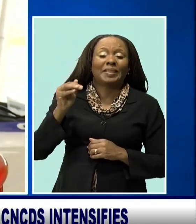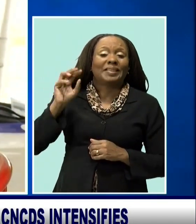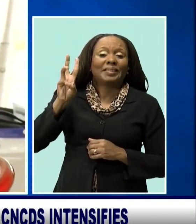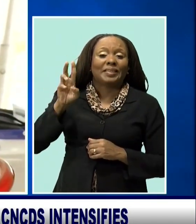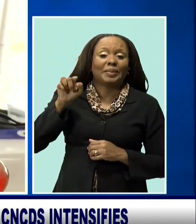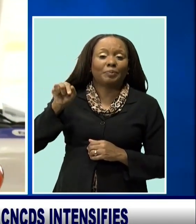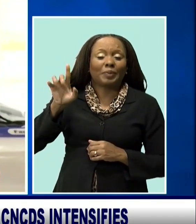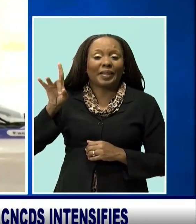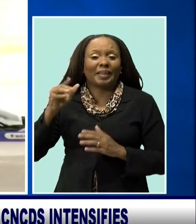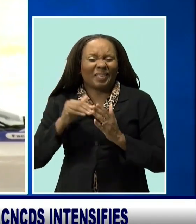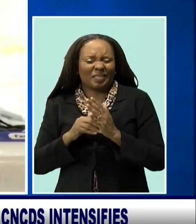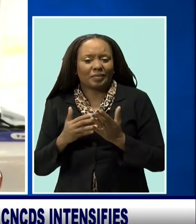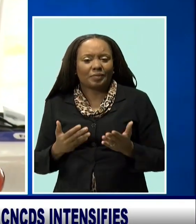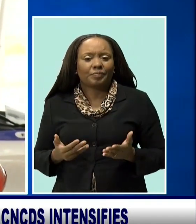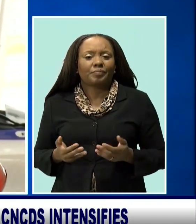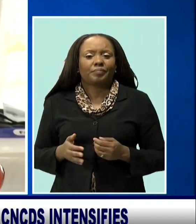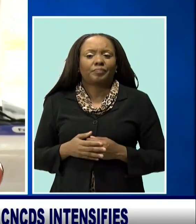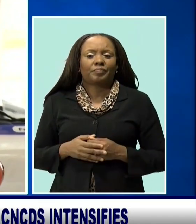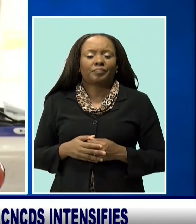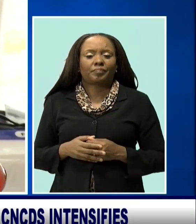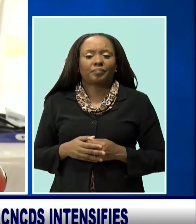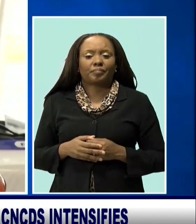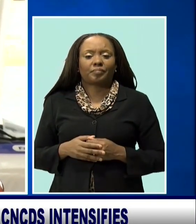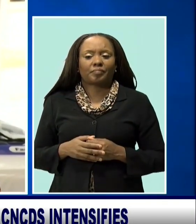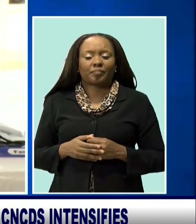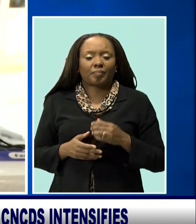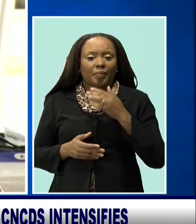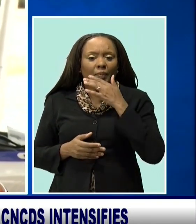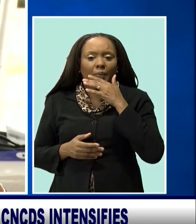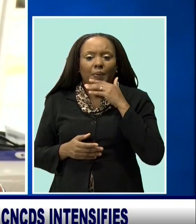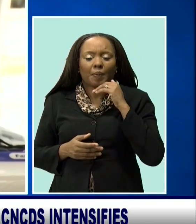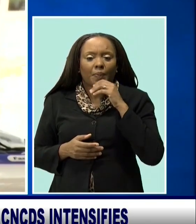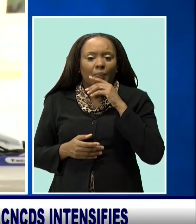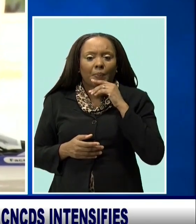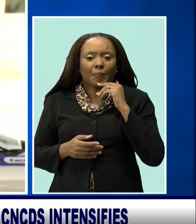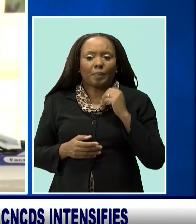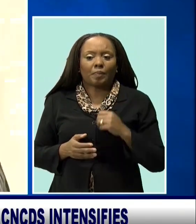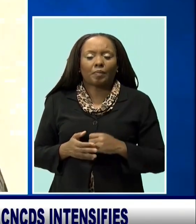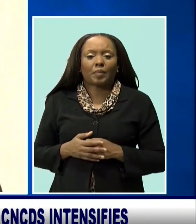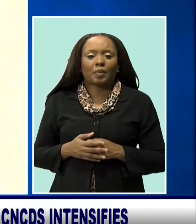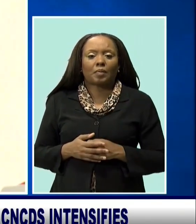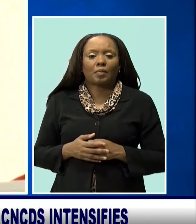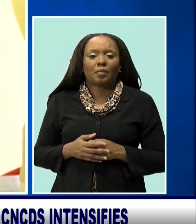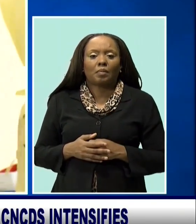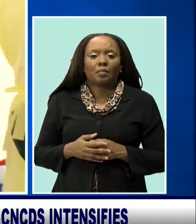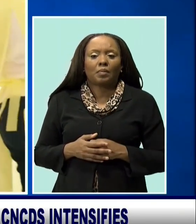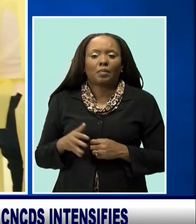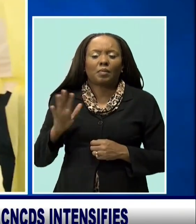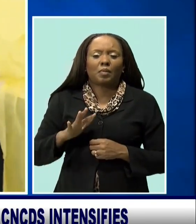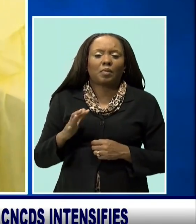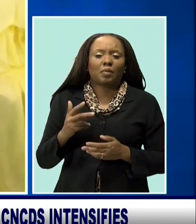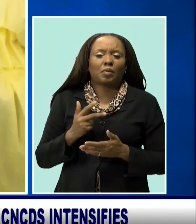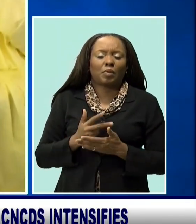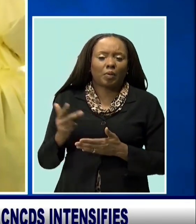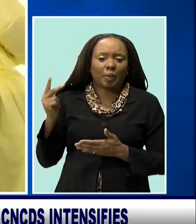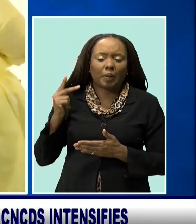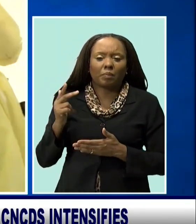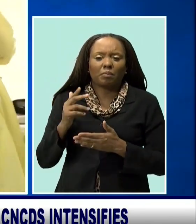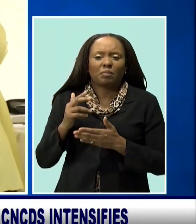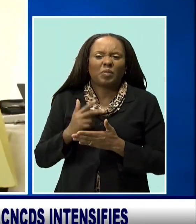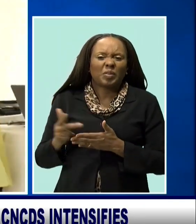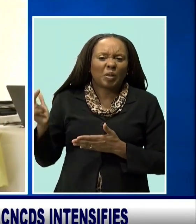6,800. And then in the middle of the last 3 weeks, we have been really going and pushing into